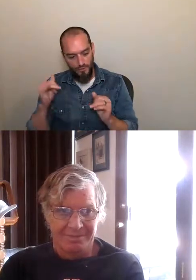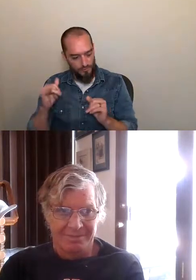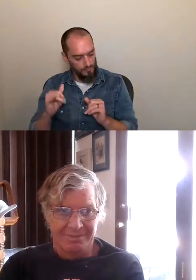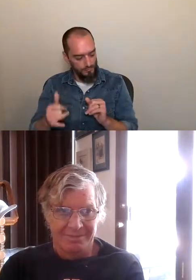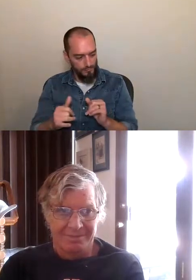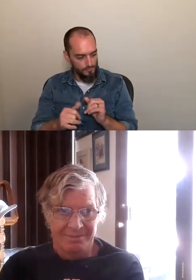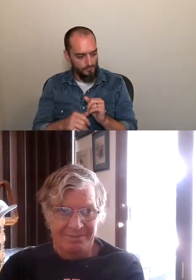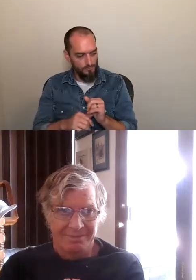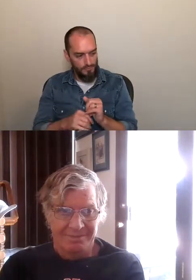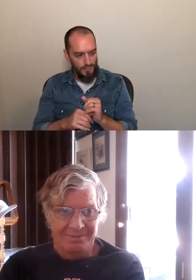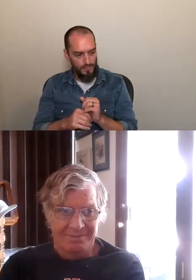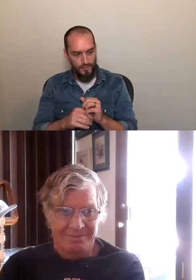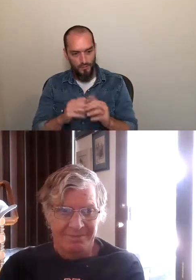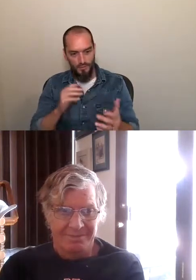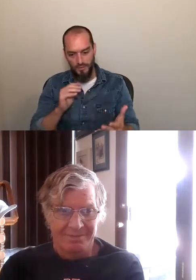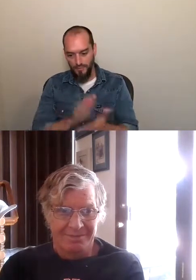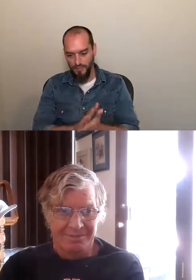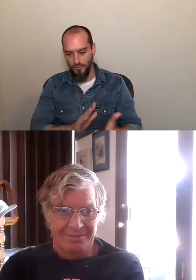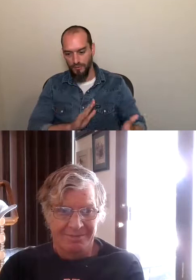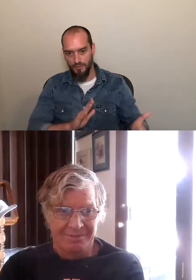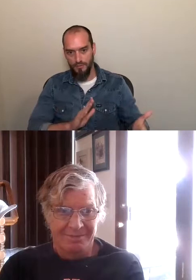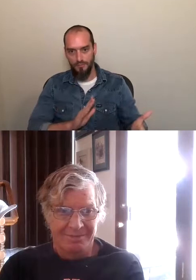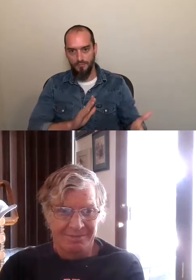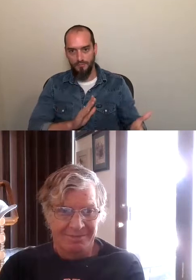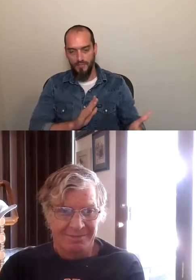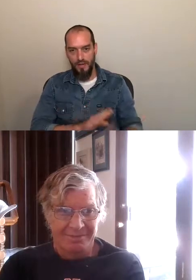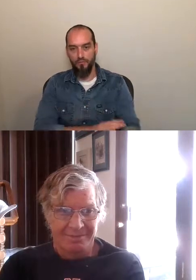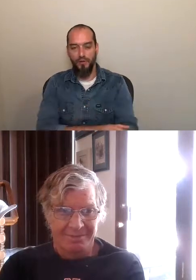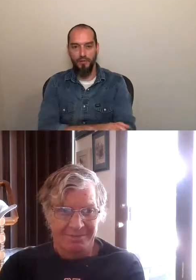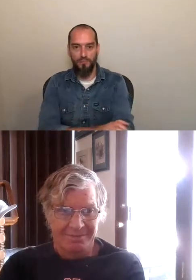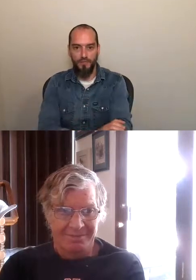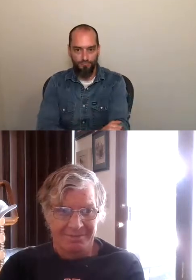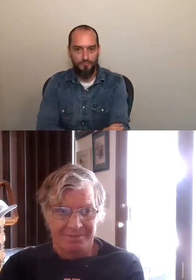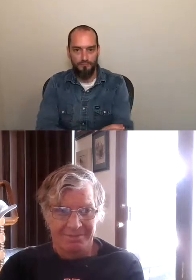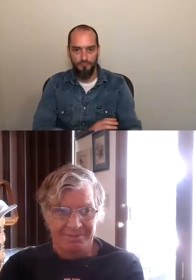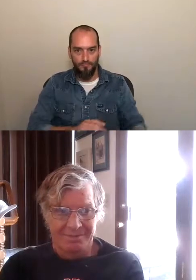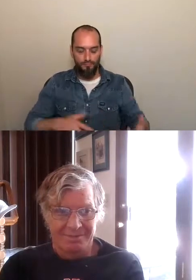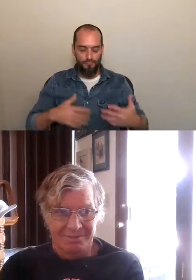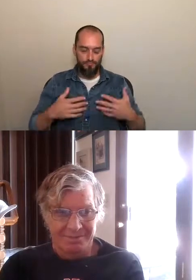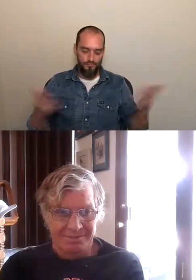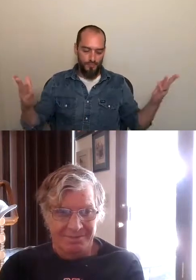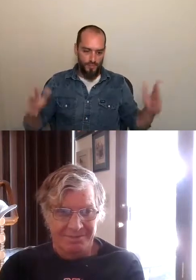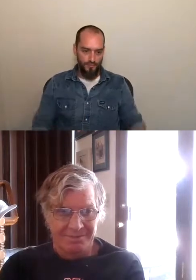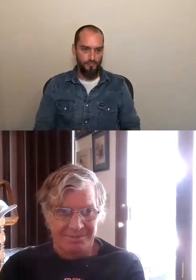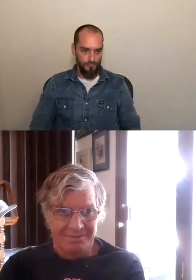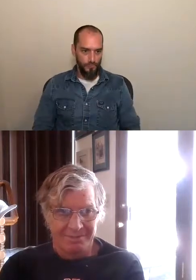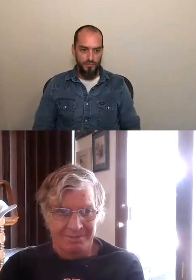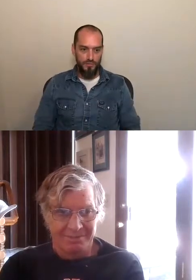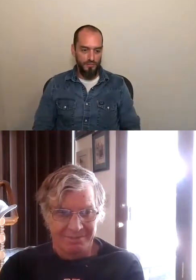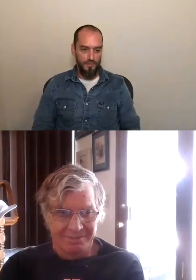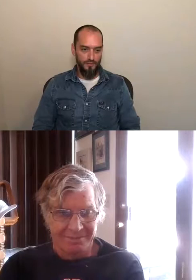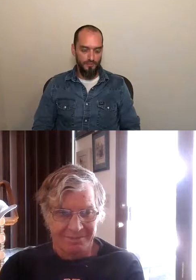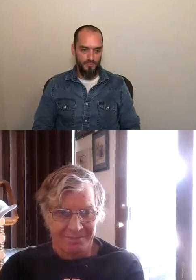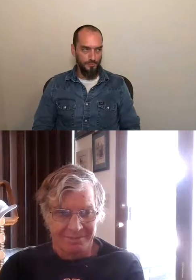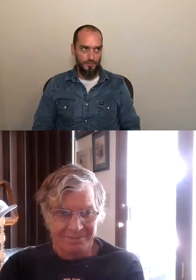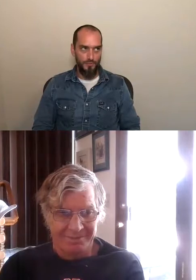Or get in touch with us and I can say what else to get out in front of, but there you have it. We can do this